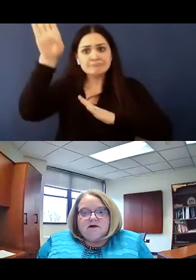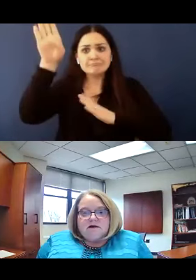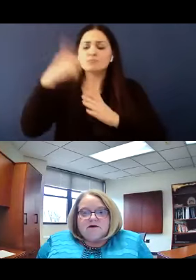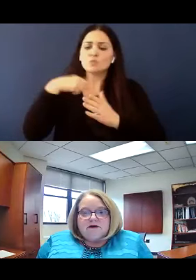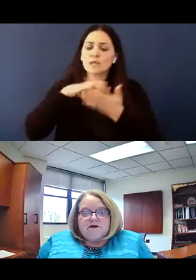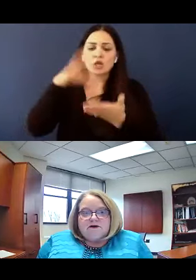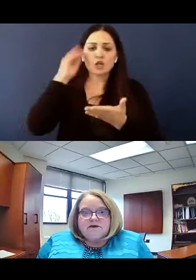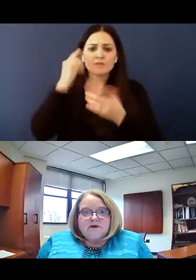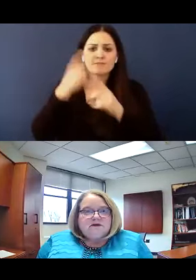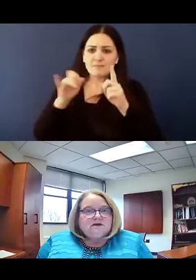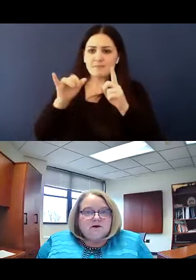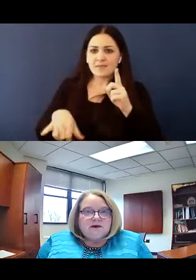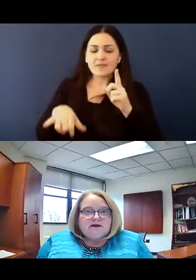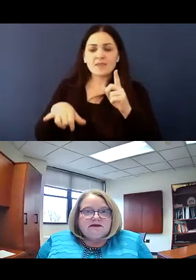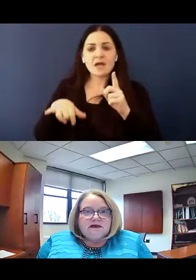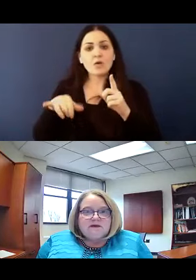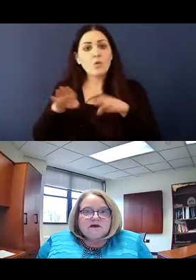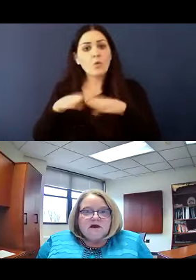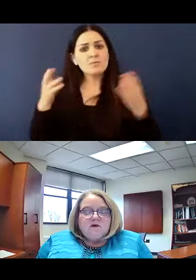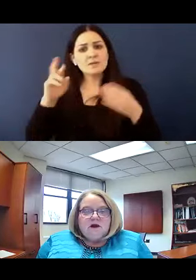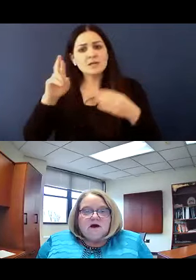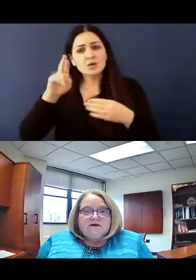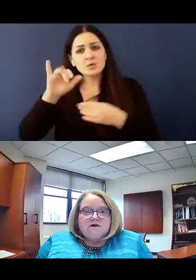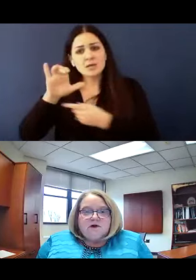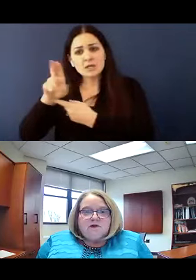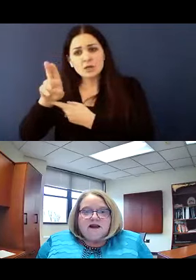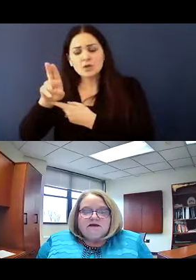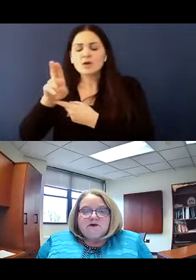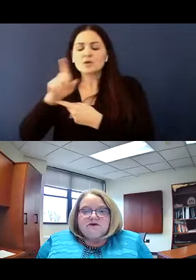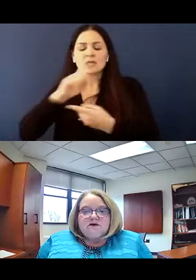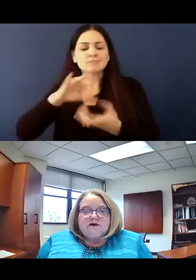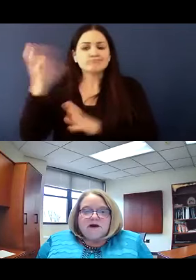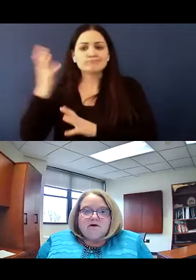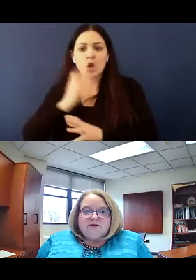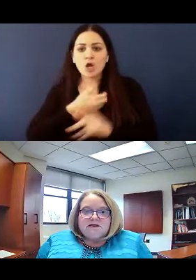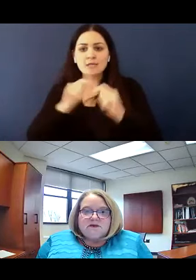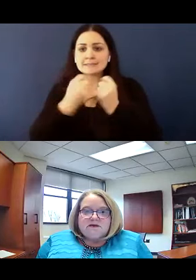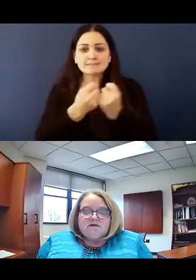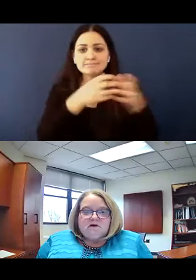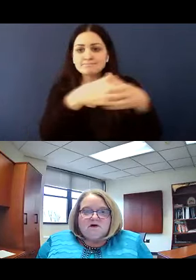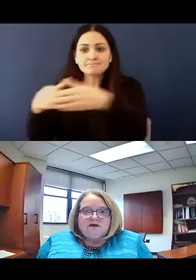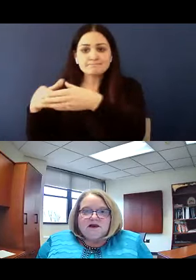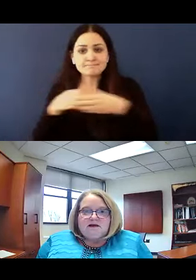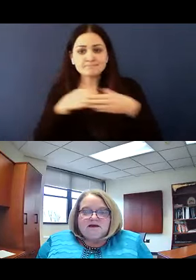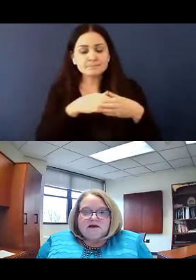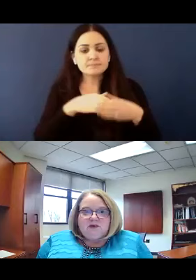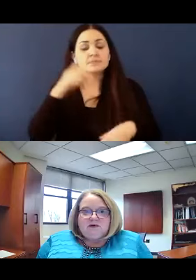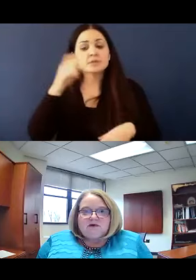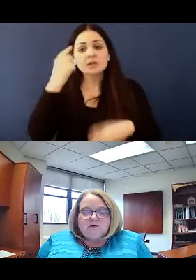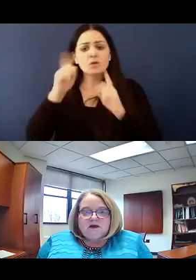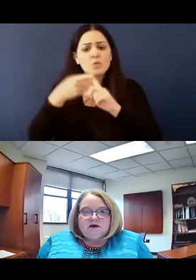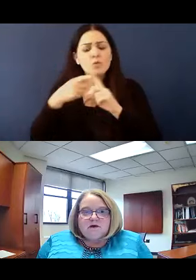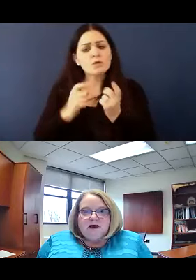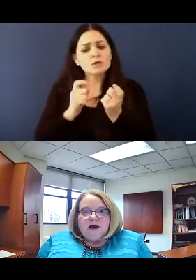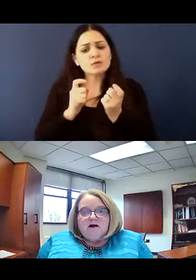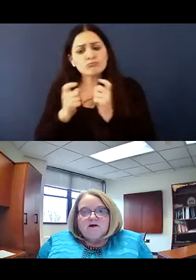Dr. Miller had alluded to, is really disturbing to teams. We also know that as we do these micro adjustments, even though it's not sending